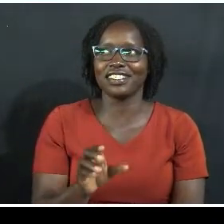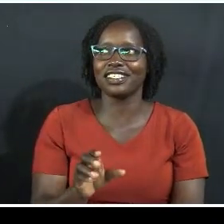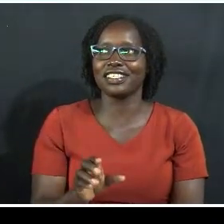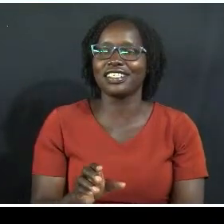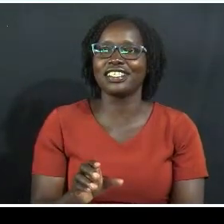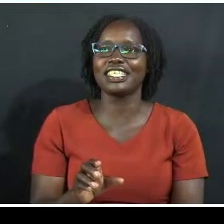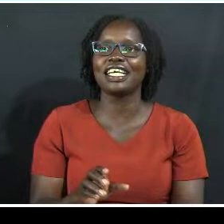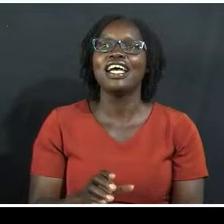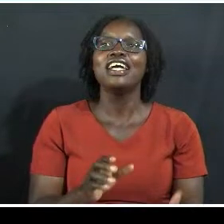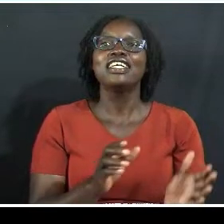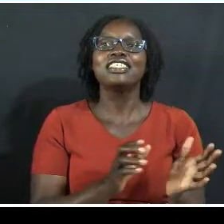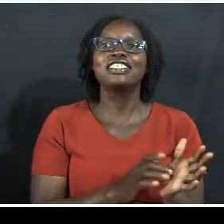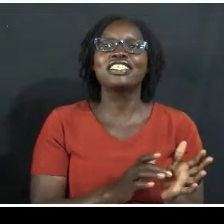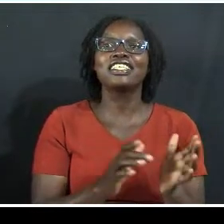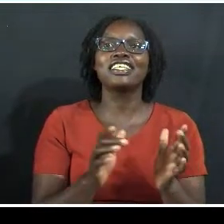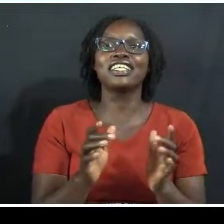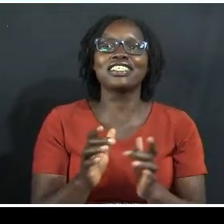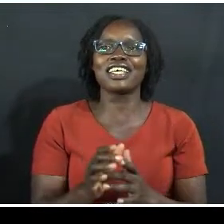Jesus.